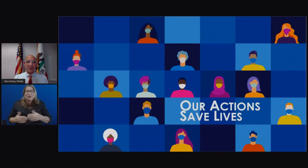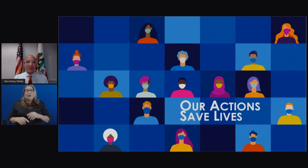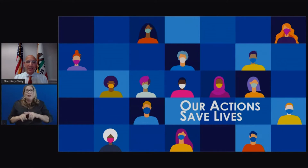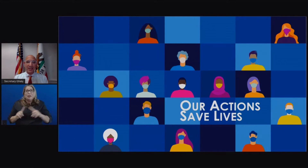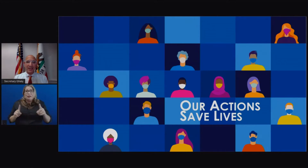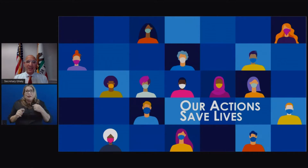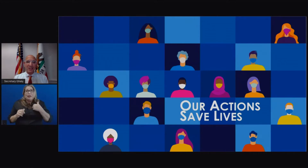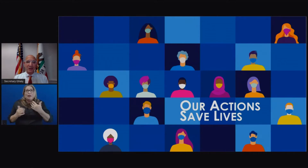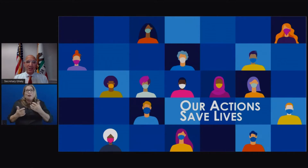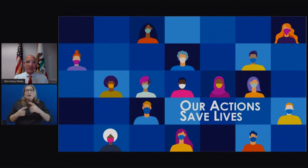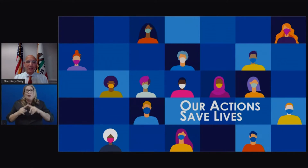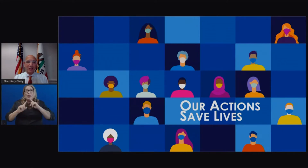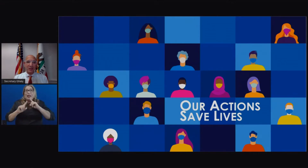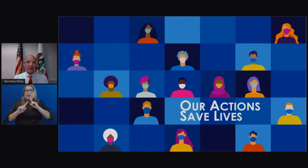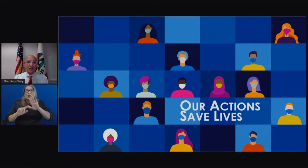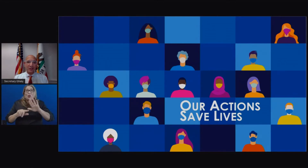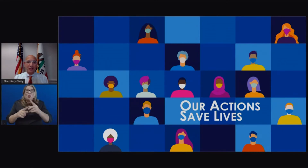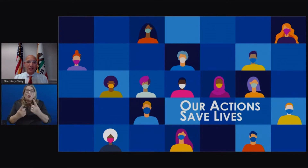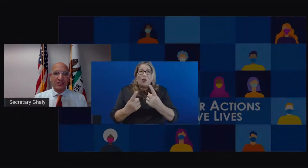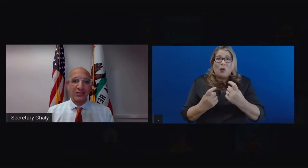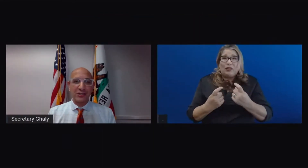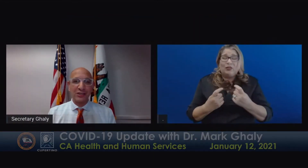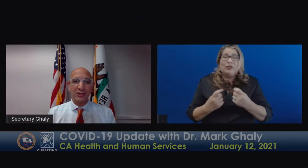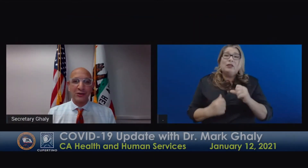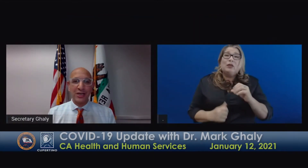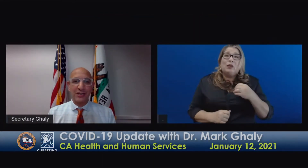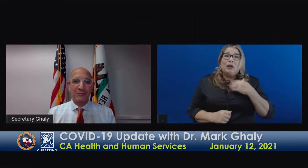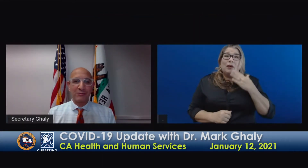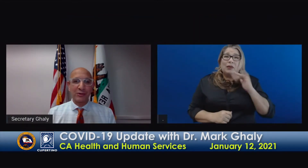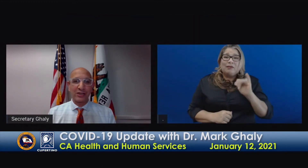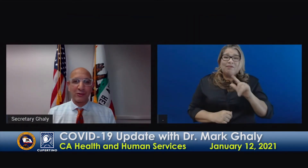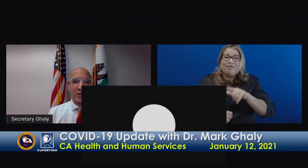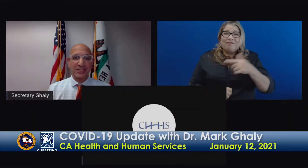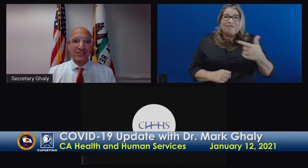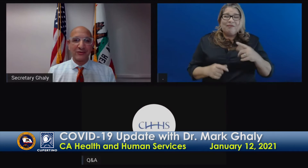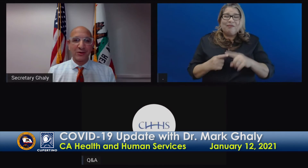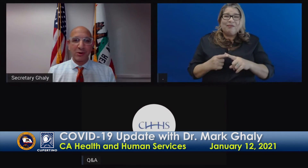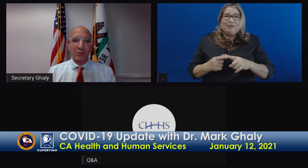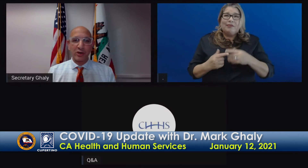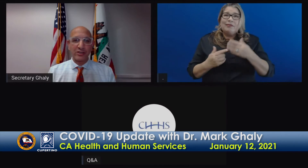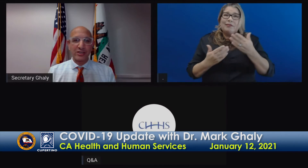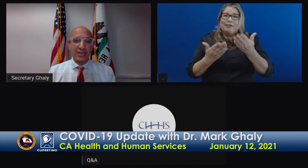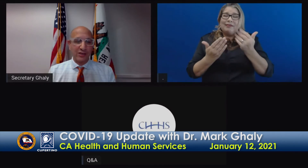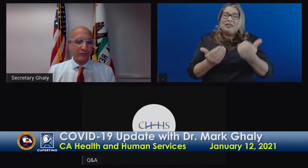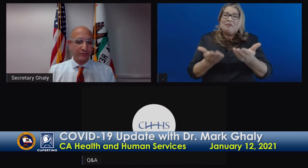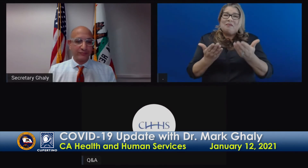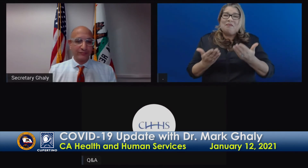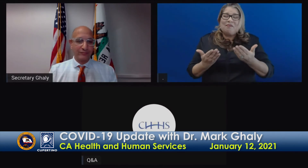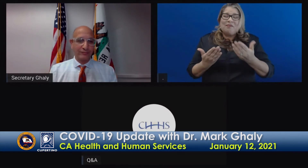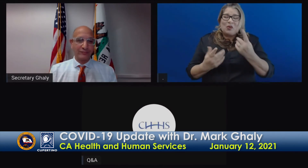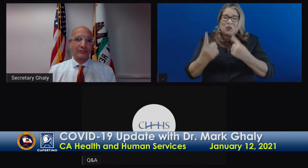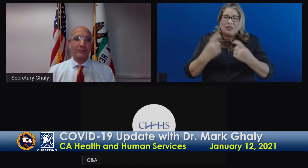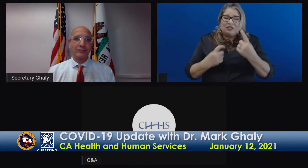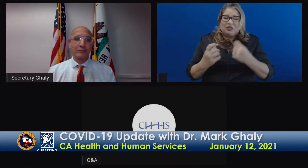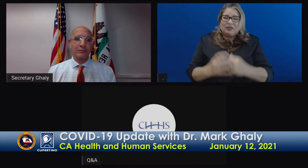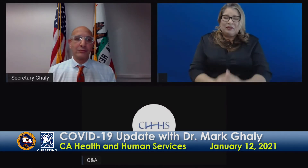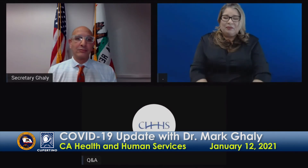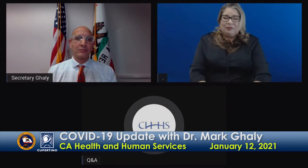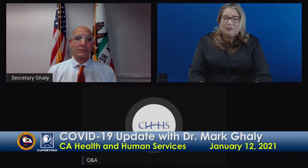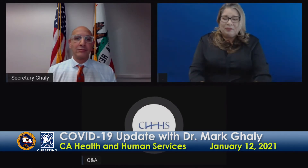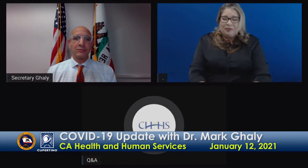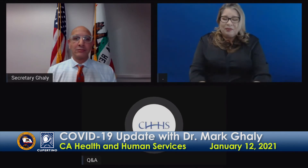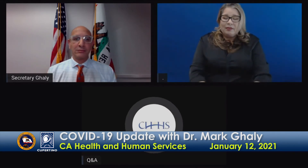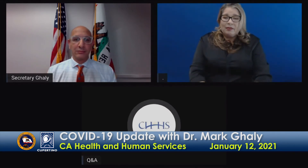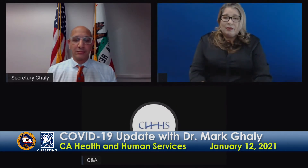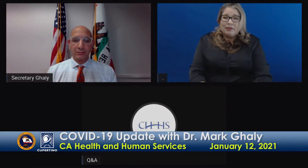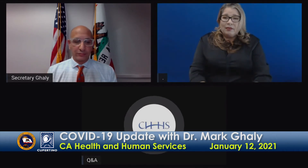can get through today. So I'll turn it over to you to bring the questions from the reporters. Thank you.